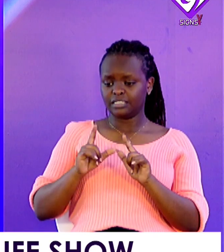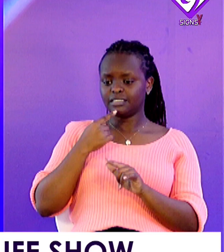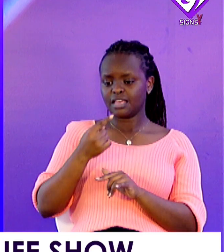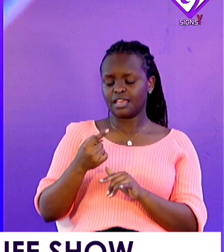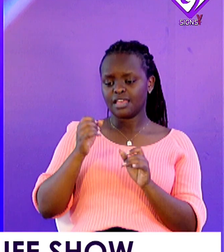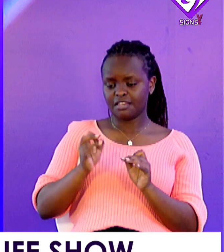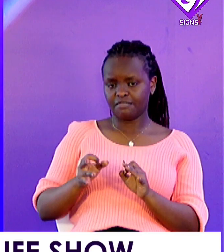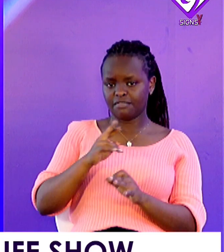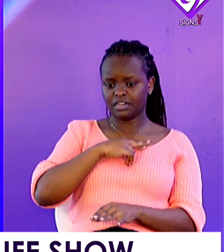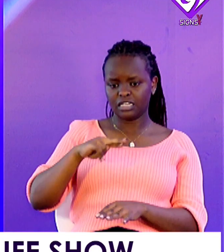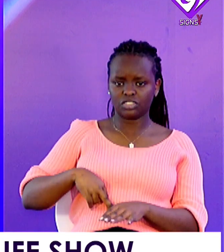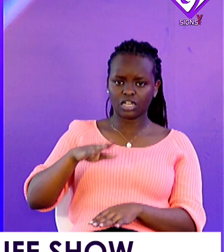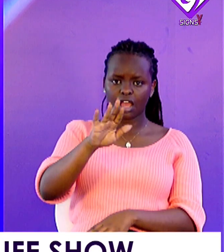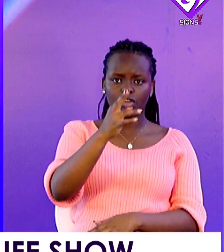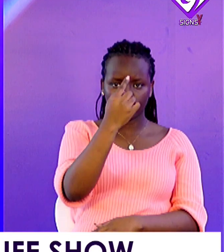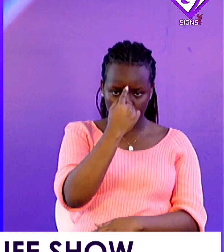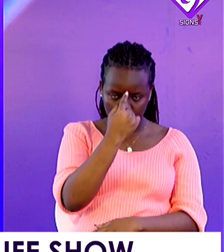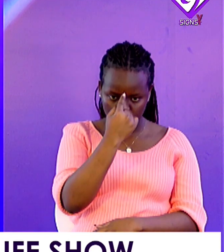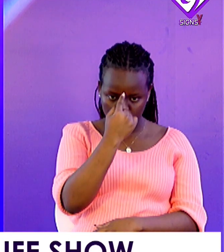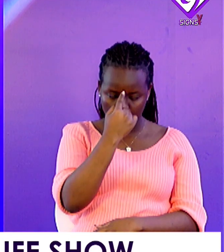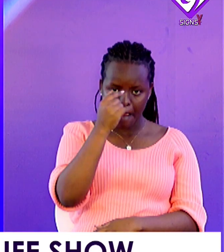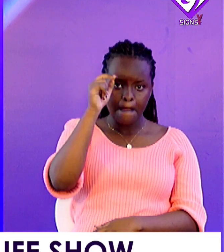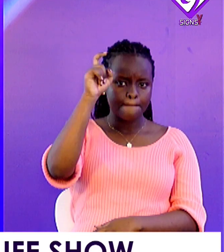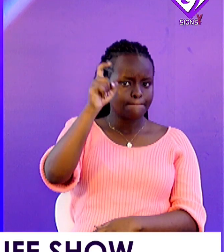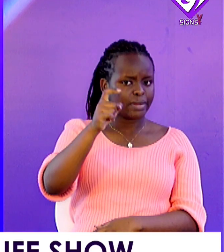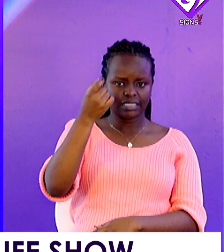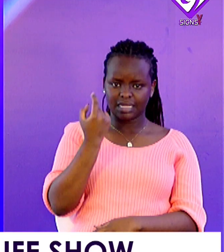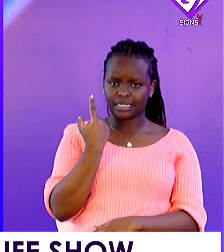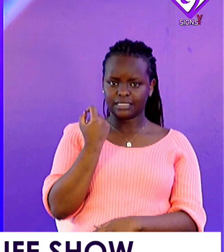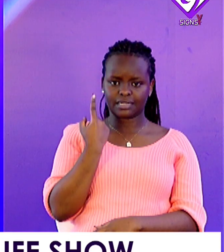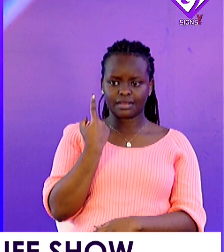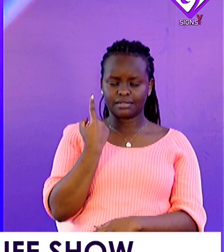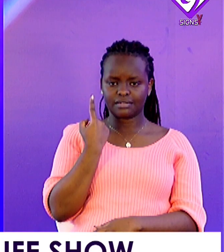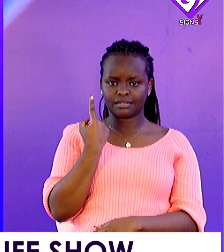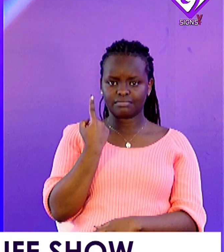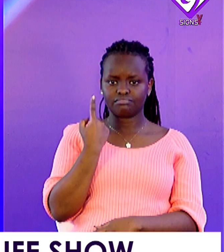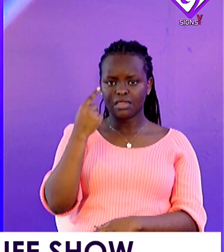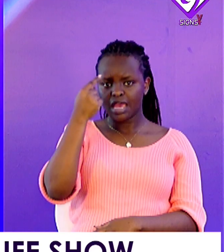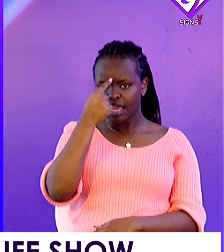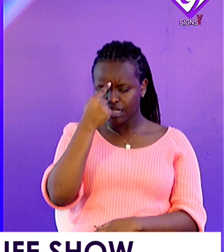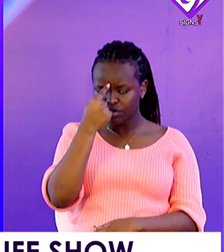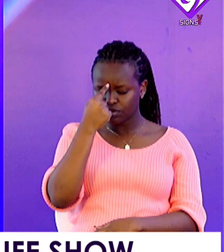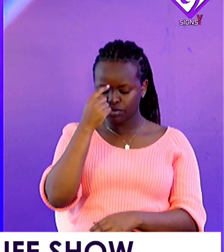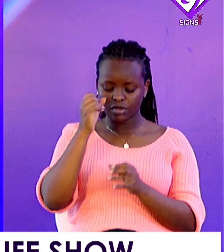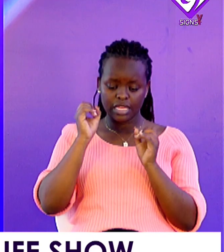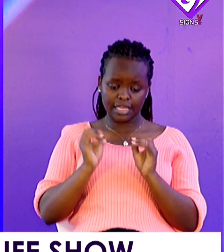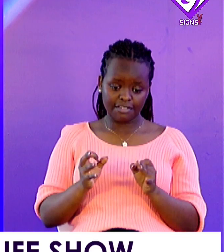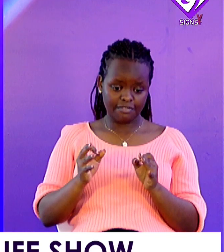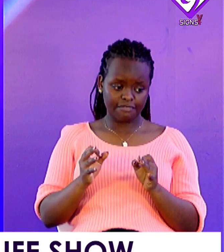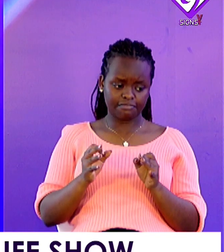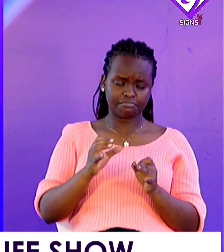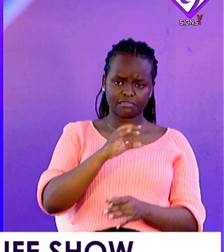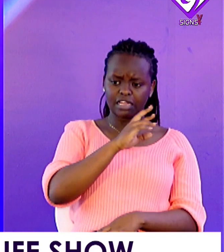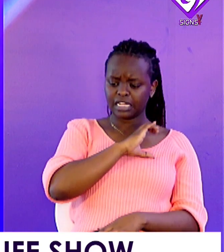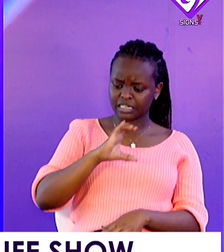your religion is Hindu, you have to understand that theology of the Hindus, or if your religion is Christian, you have to